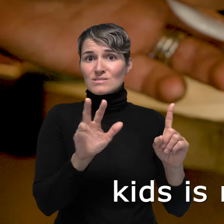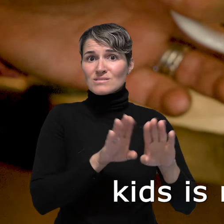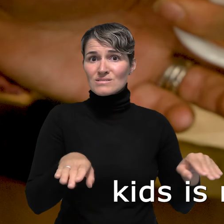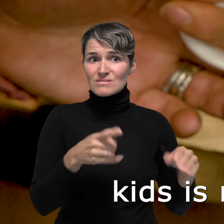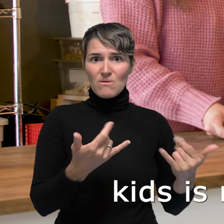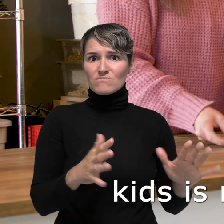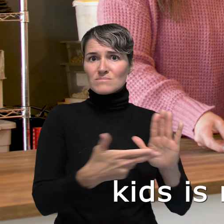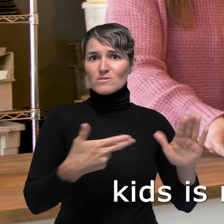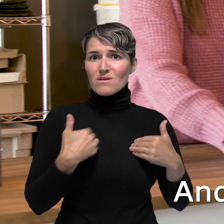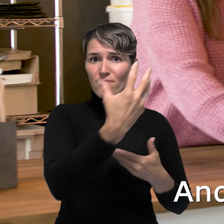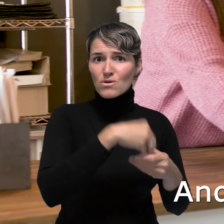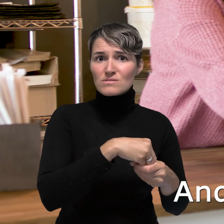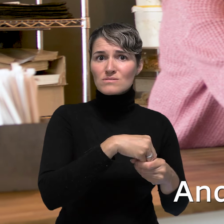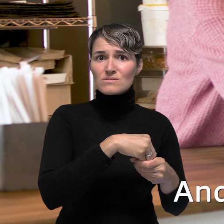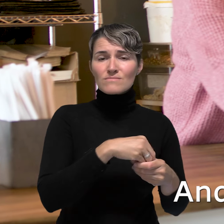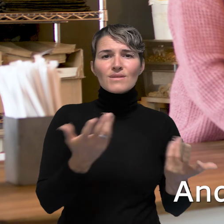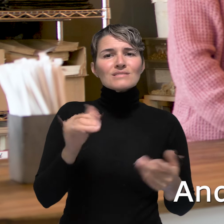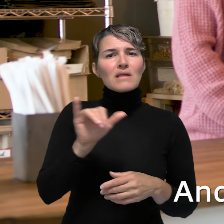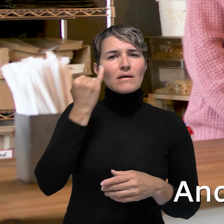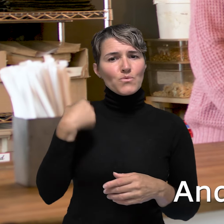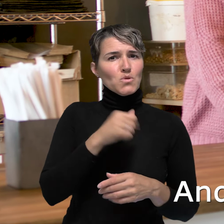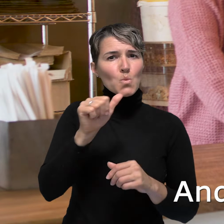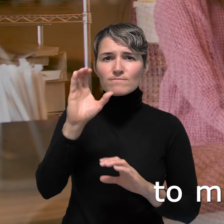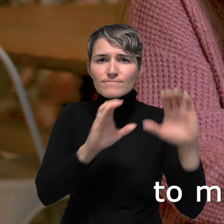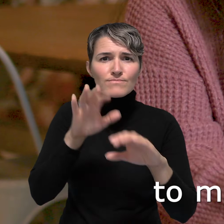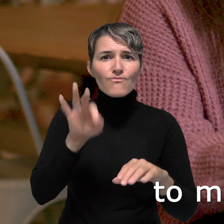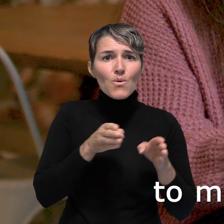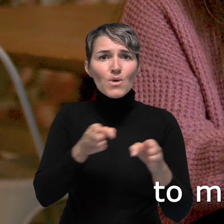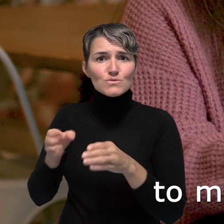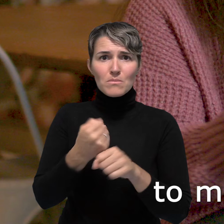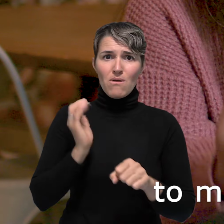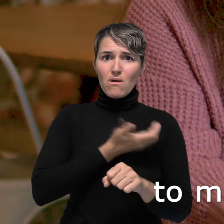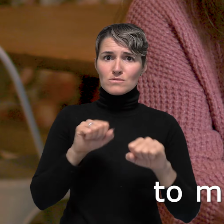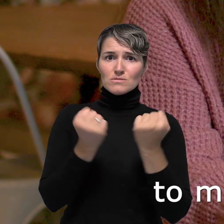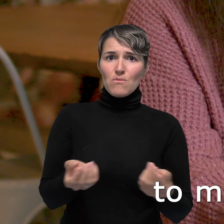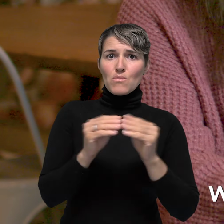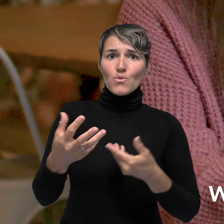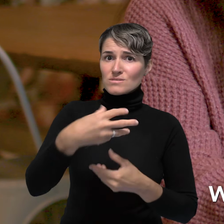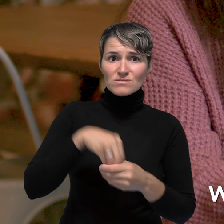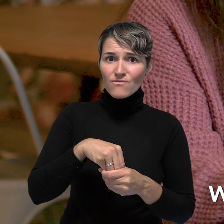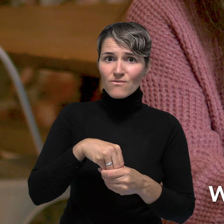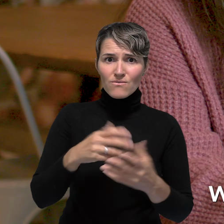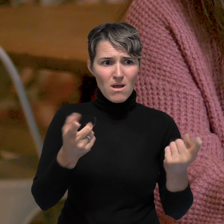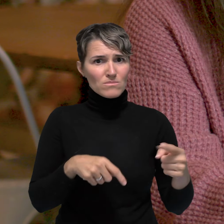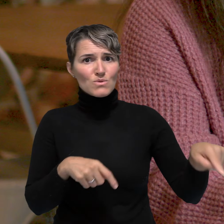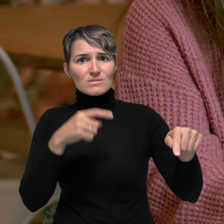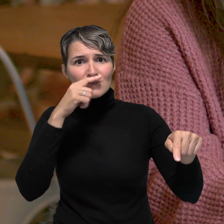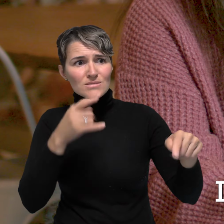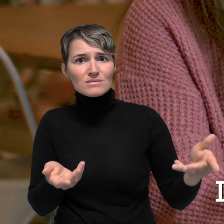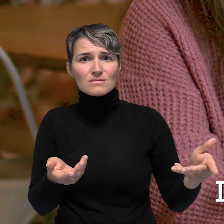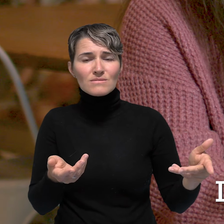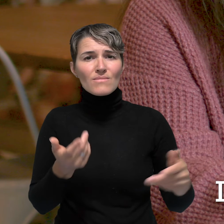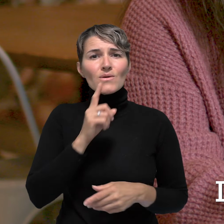kids is now being diagnosed with autism. And it's like, if we don't find ways to make our society more inclusive, what happens to those kids? I